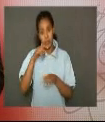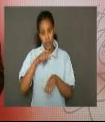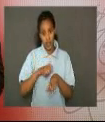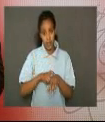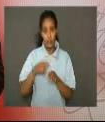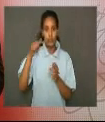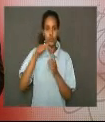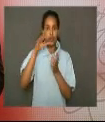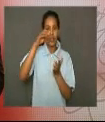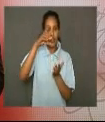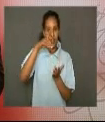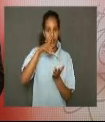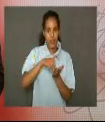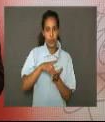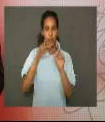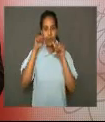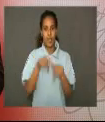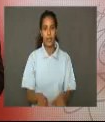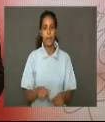to review today.